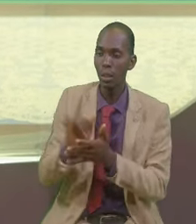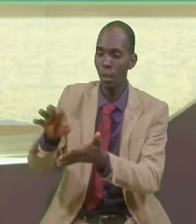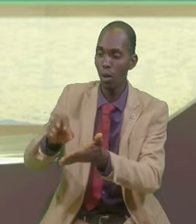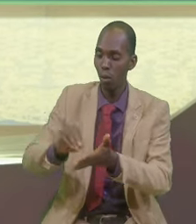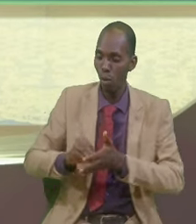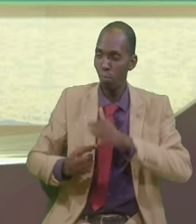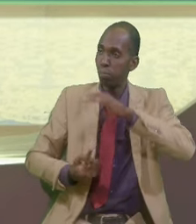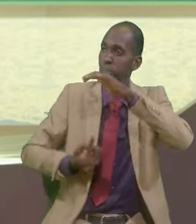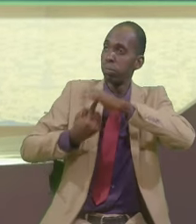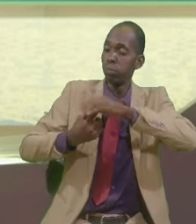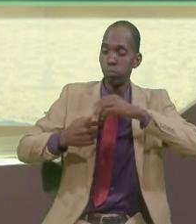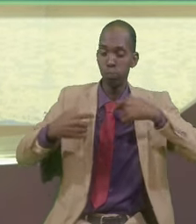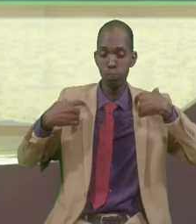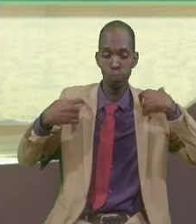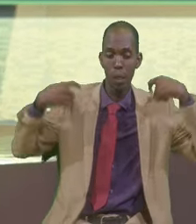dead,